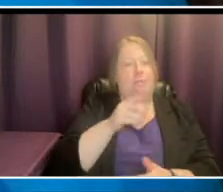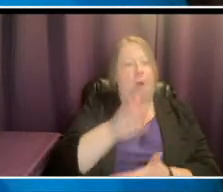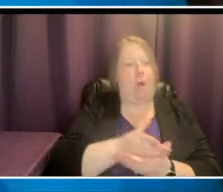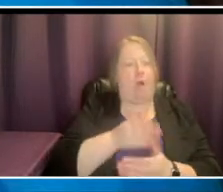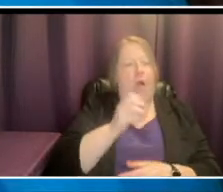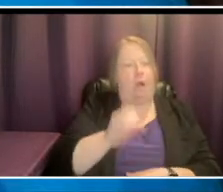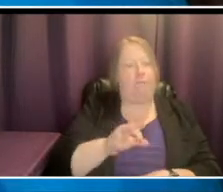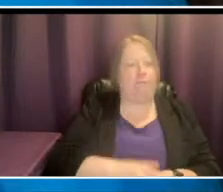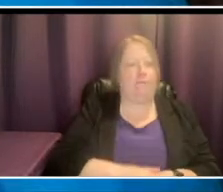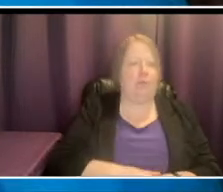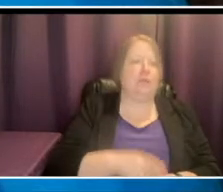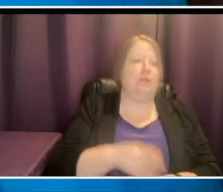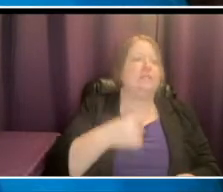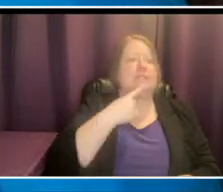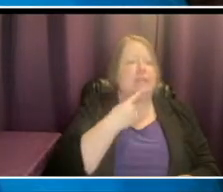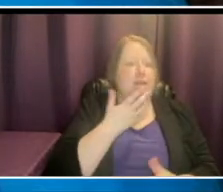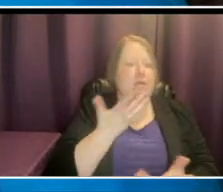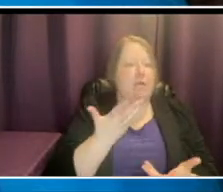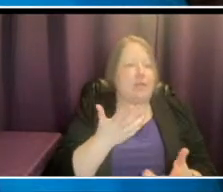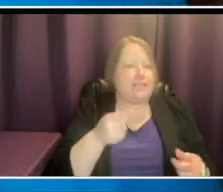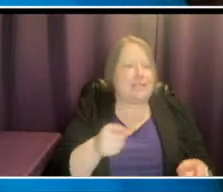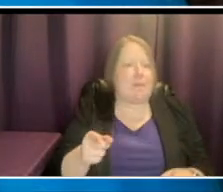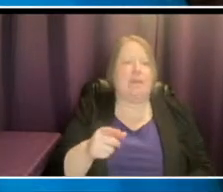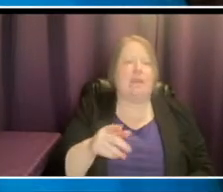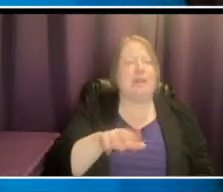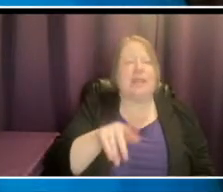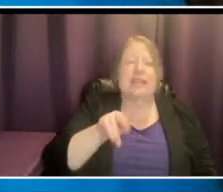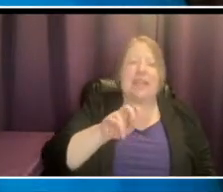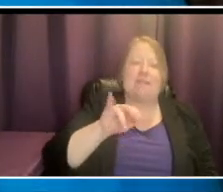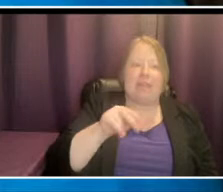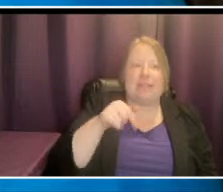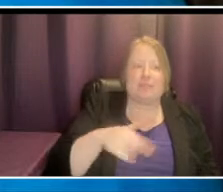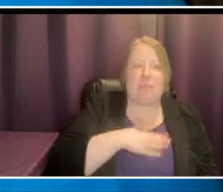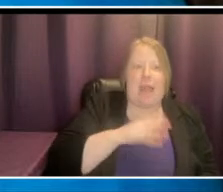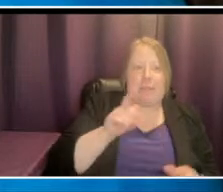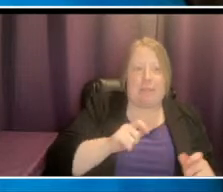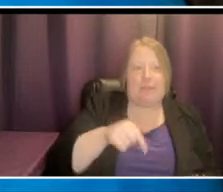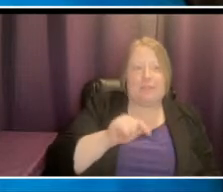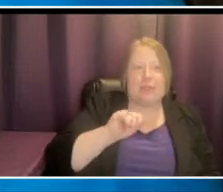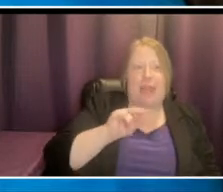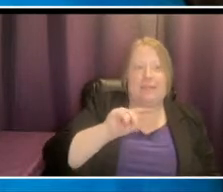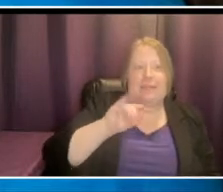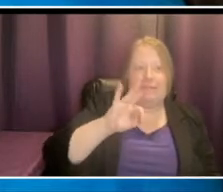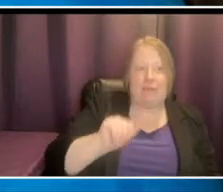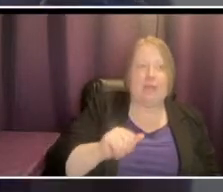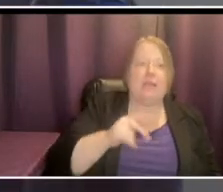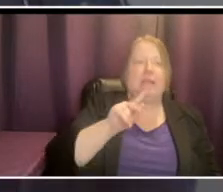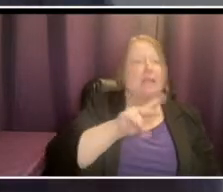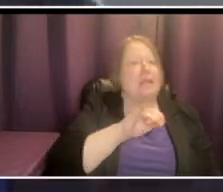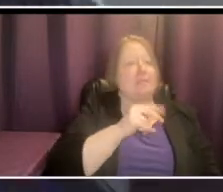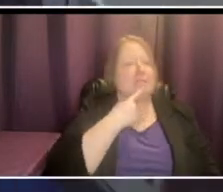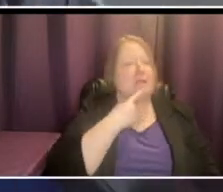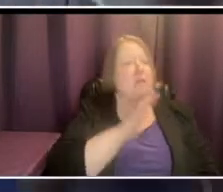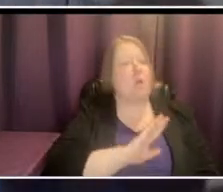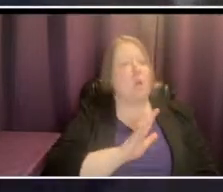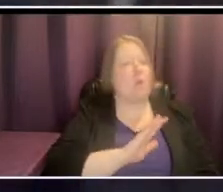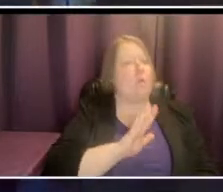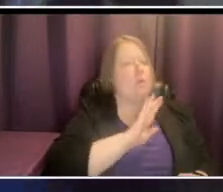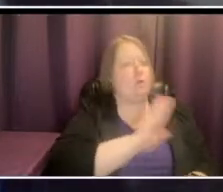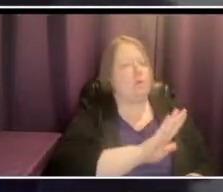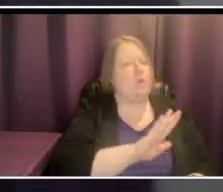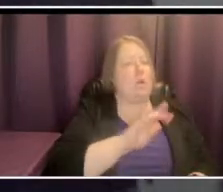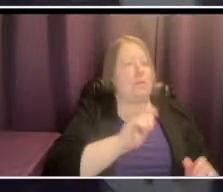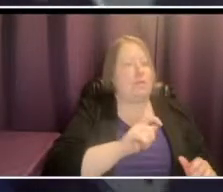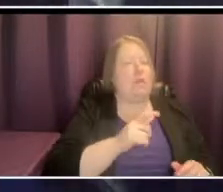happening. He said, well, Kevin, these aren't my people. You know, these are Antifa. And Kevin responded and said, no, they're your people. They literally just came through my